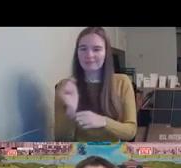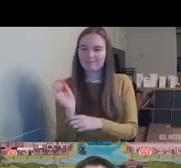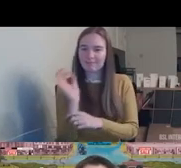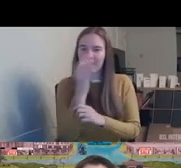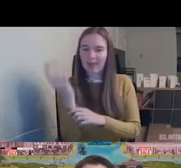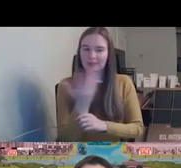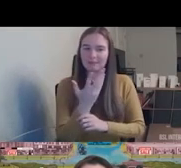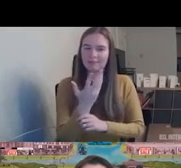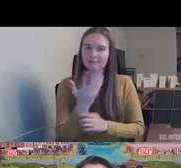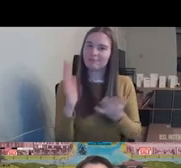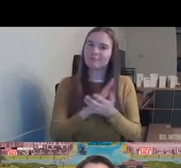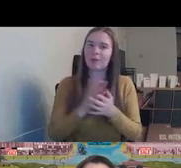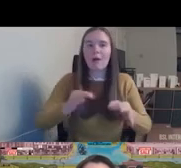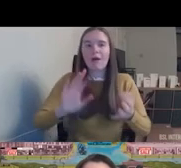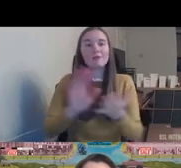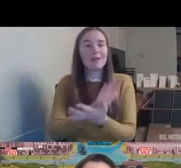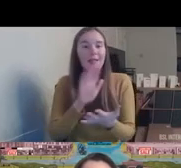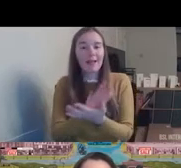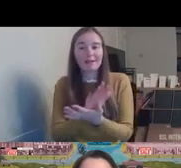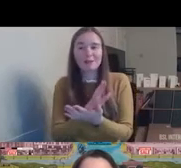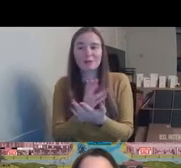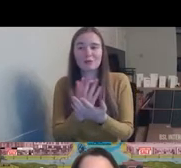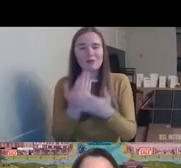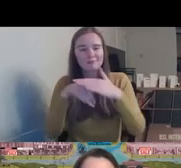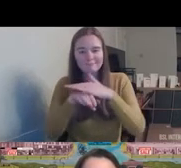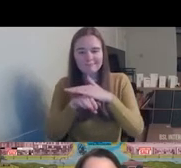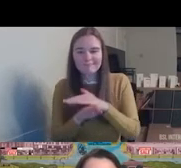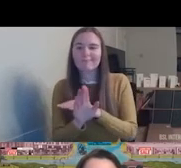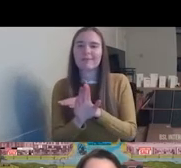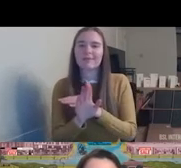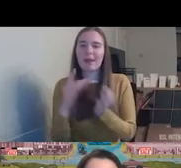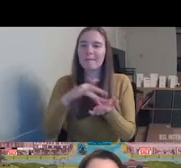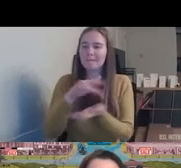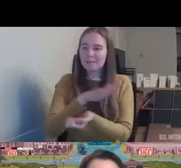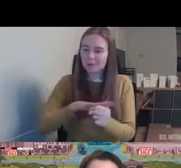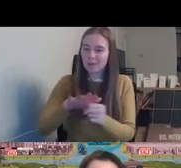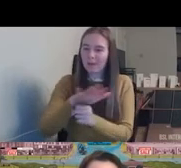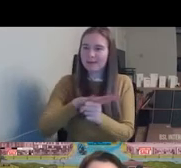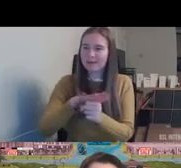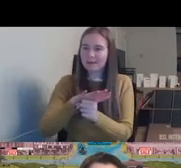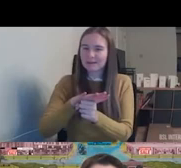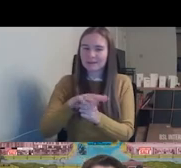Garden of Delights. And you're essentially entering into that middle ground of the painting.